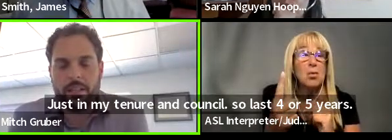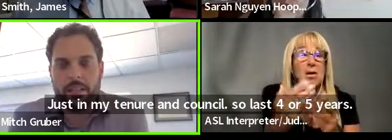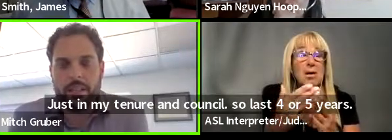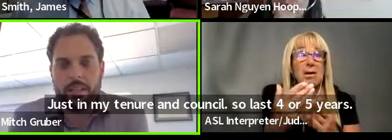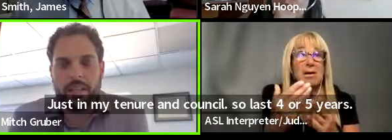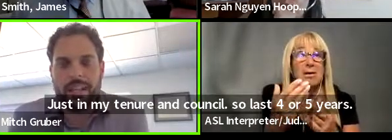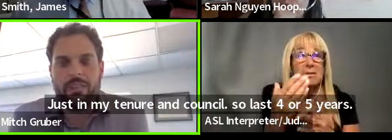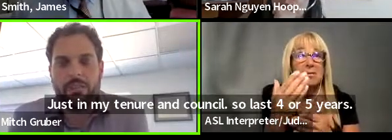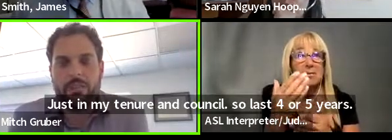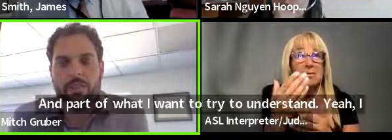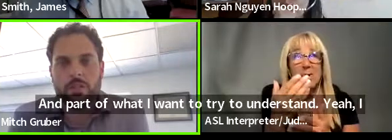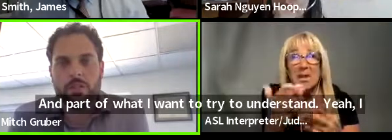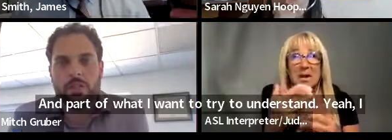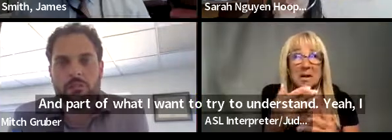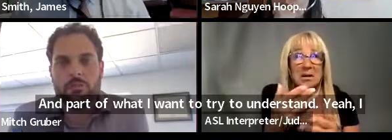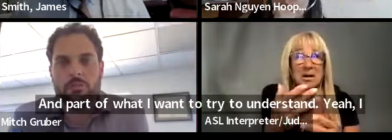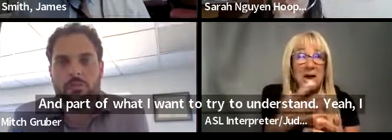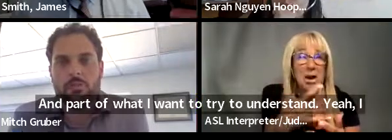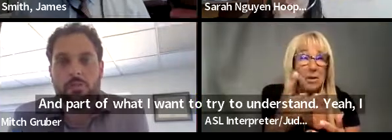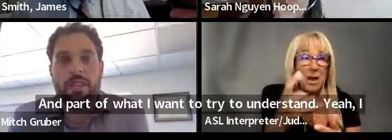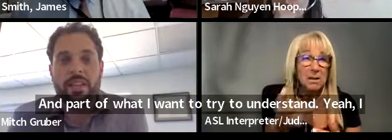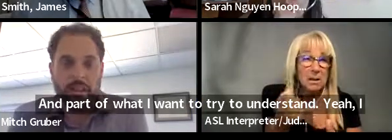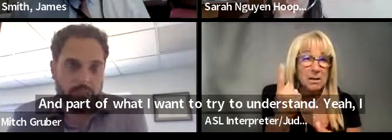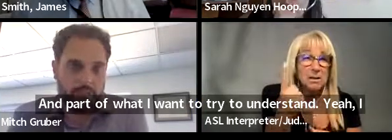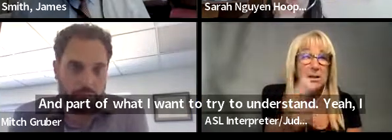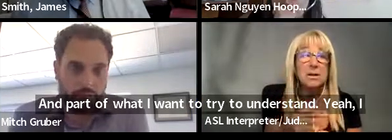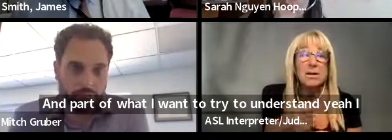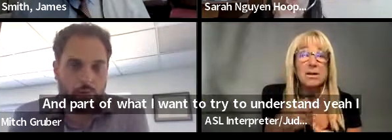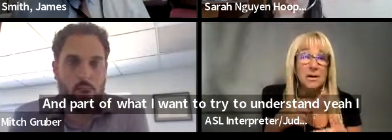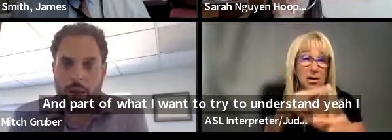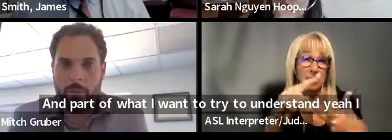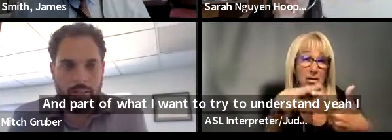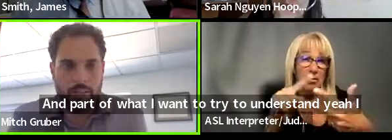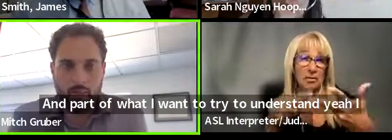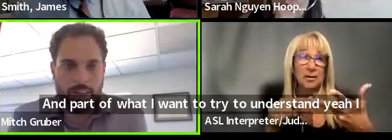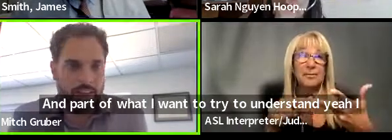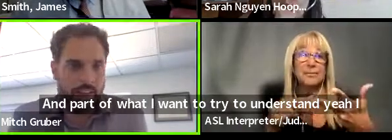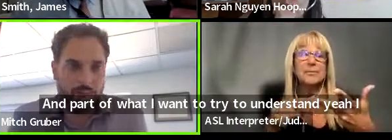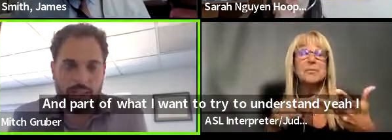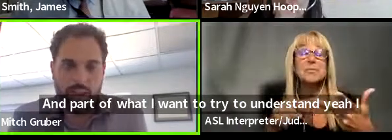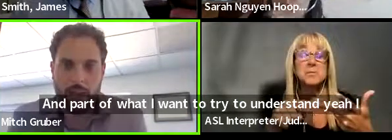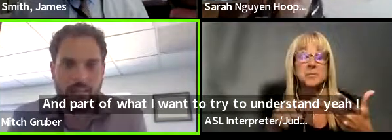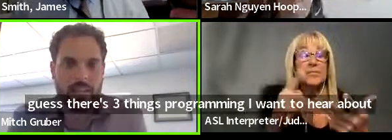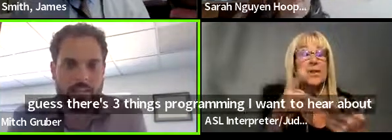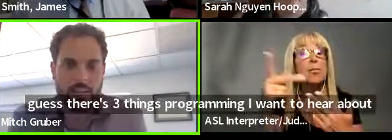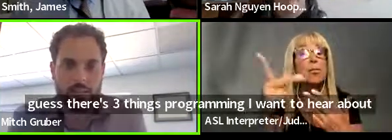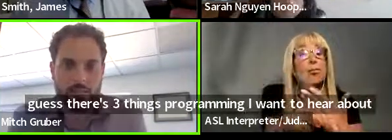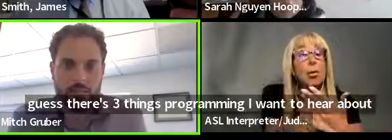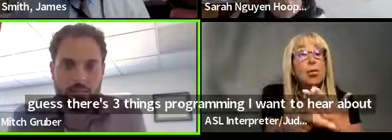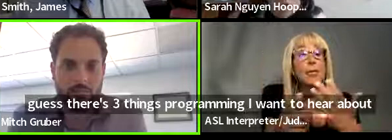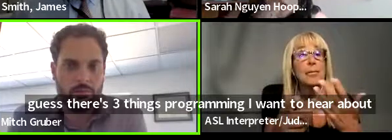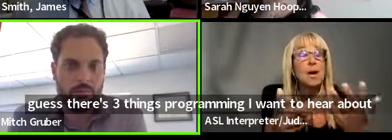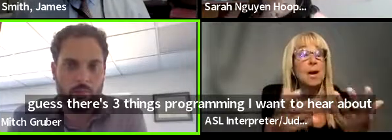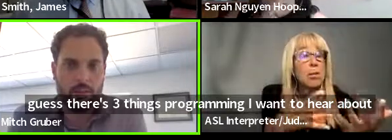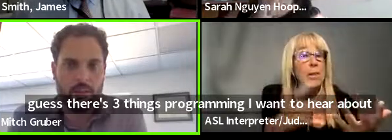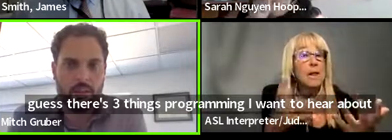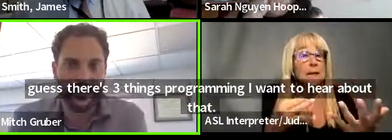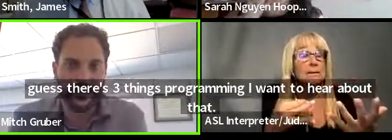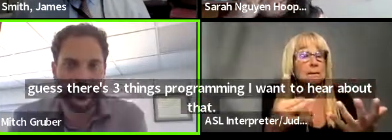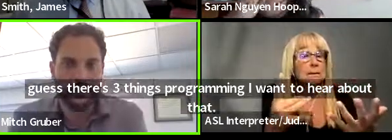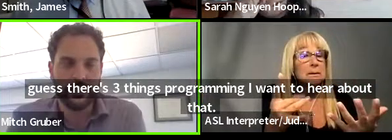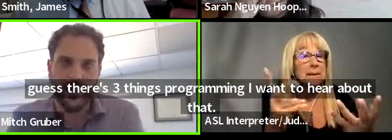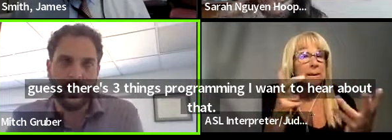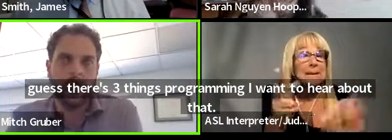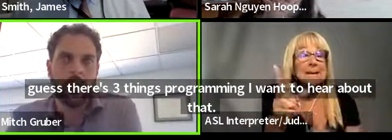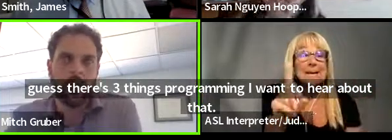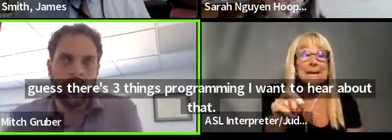understand is, I guess there's 3 things. Programming, I want to hear about that. I'm excited to hear what